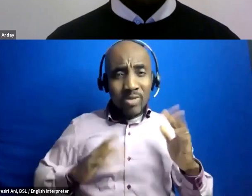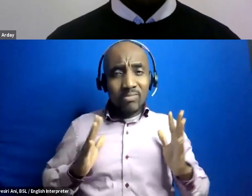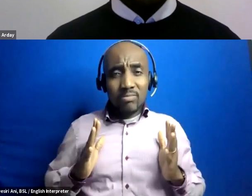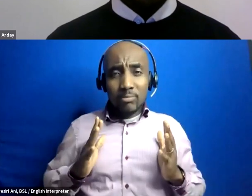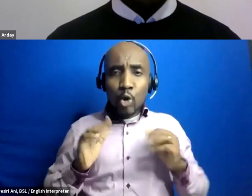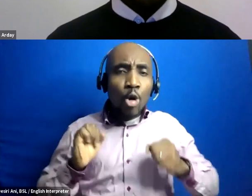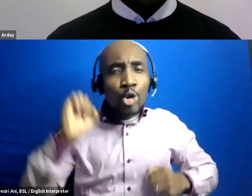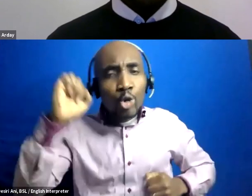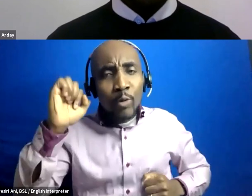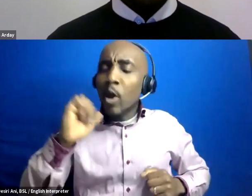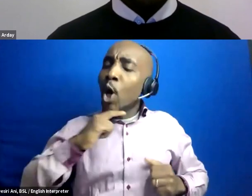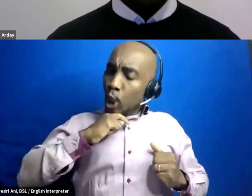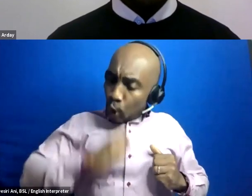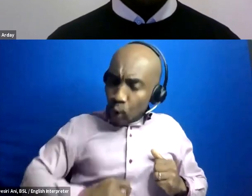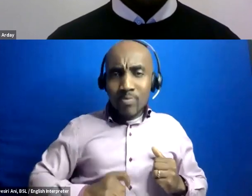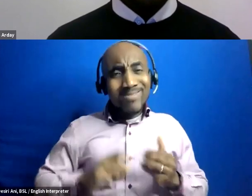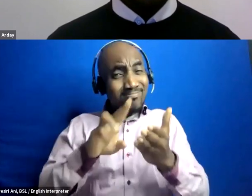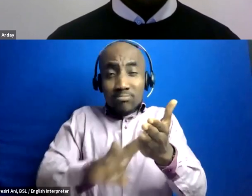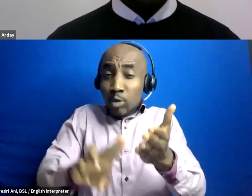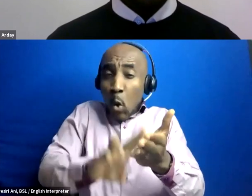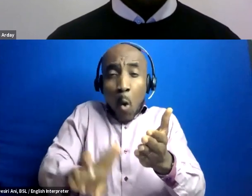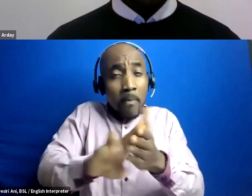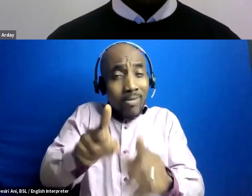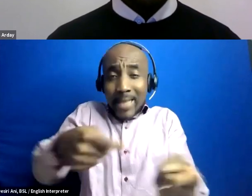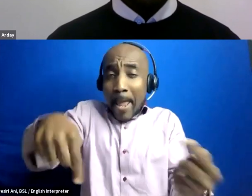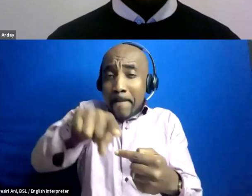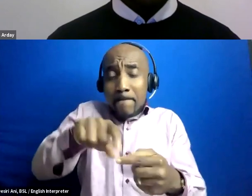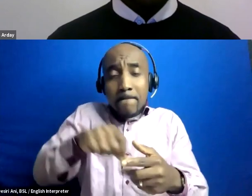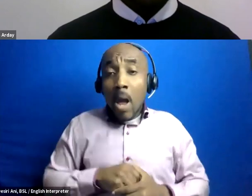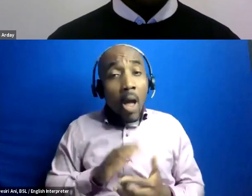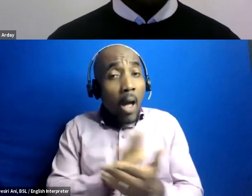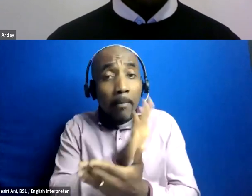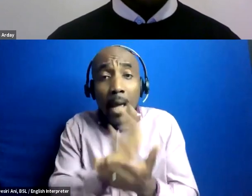superhuman. So I'm just glad that I've given people